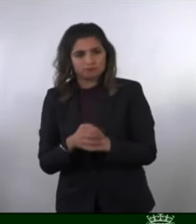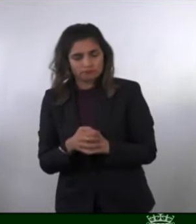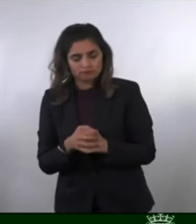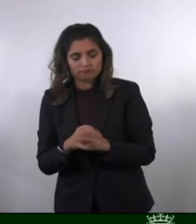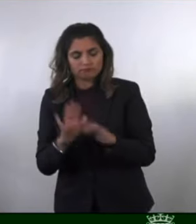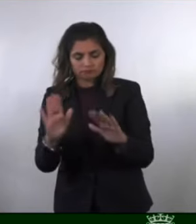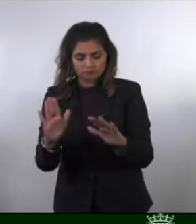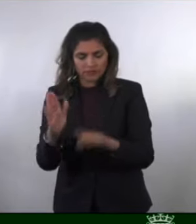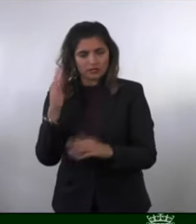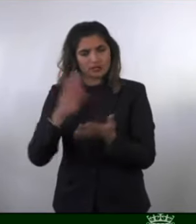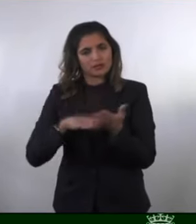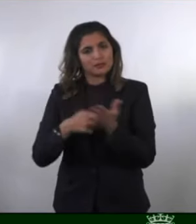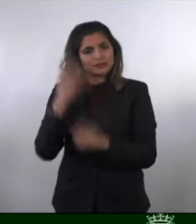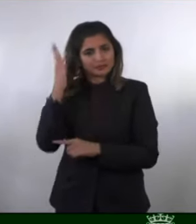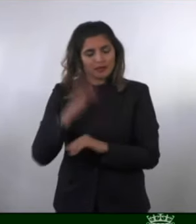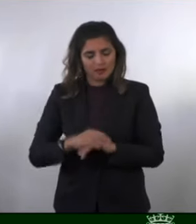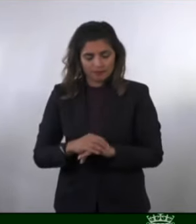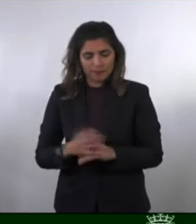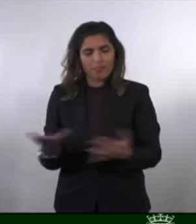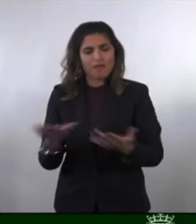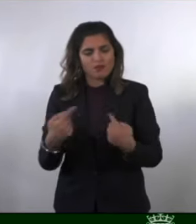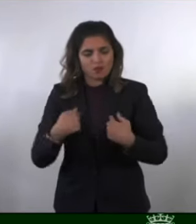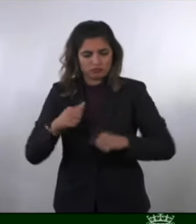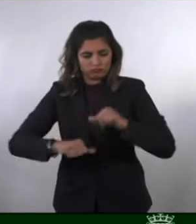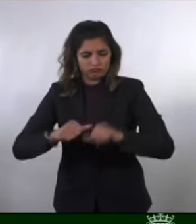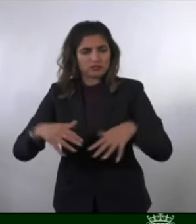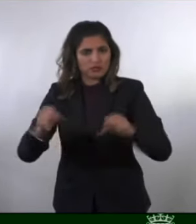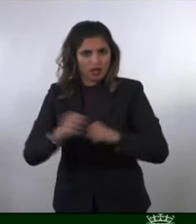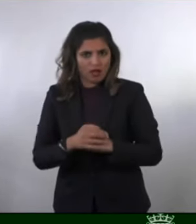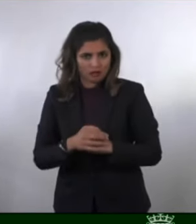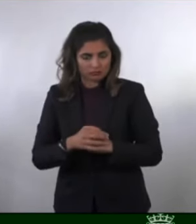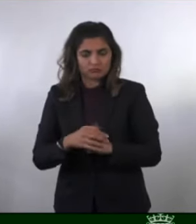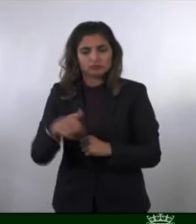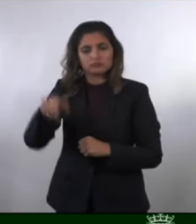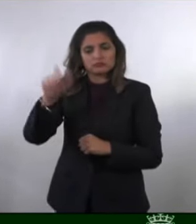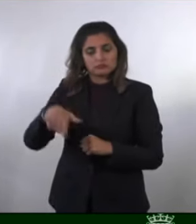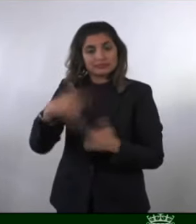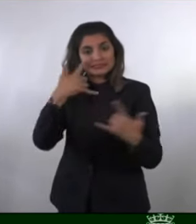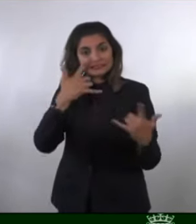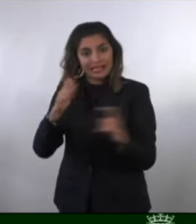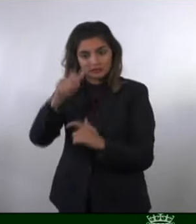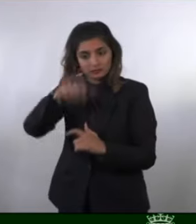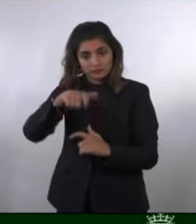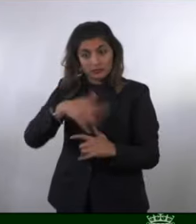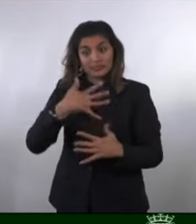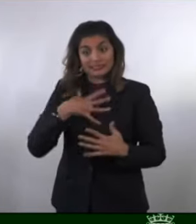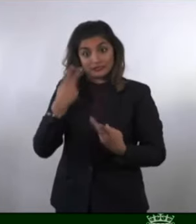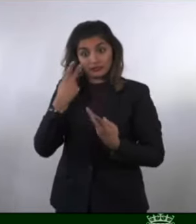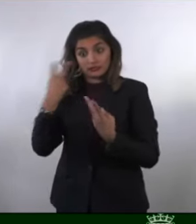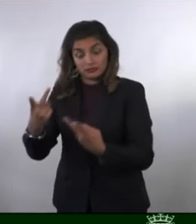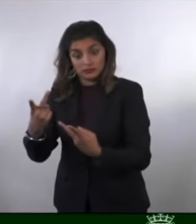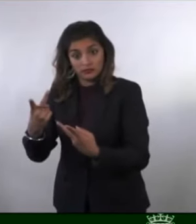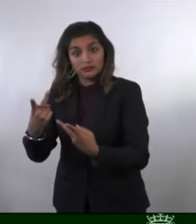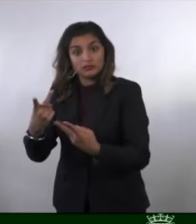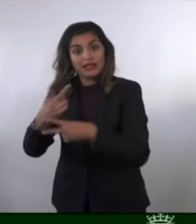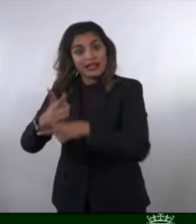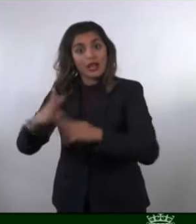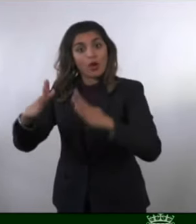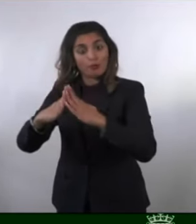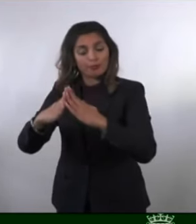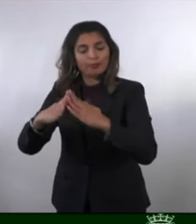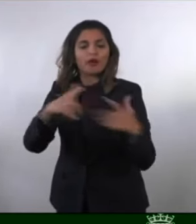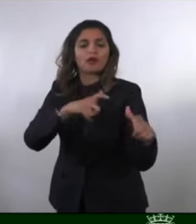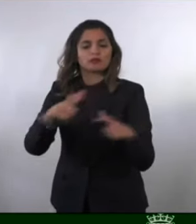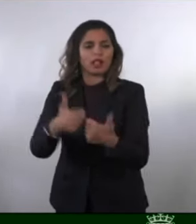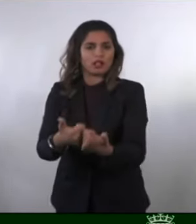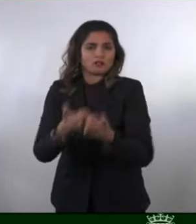tested positive but need to go to a care home can get the support that they need in a way that